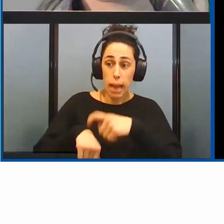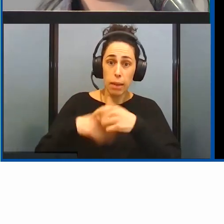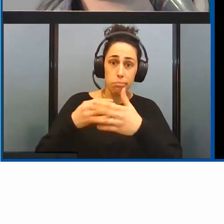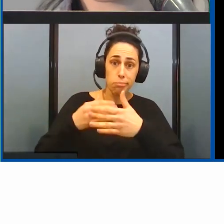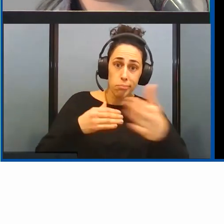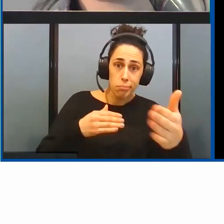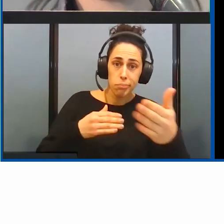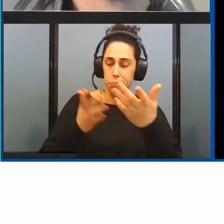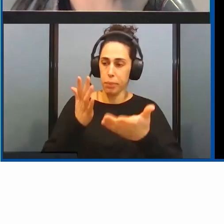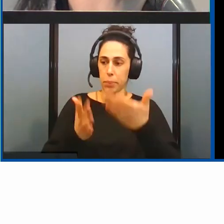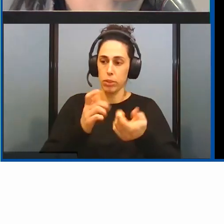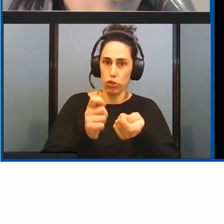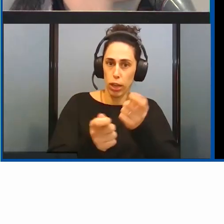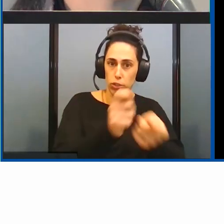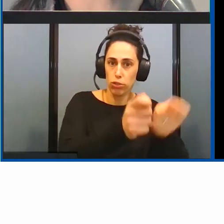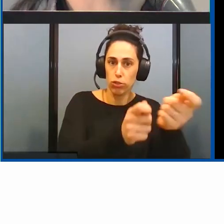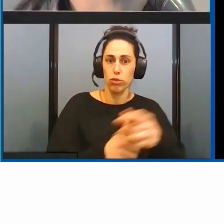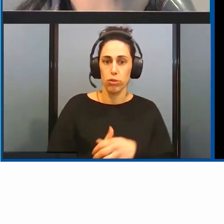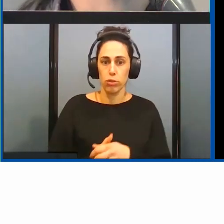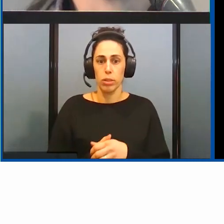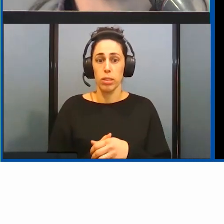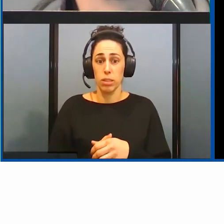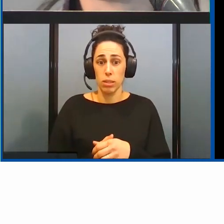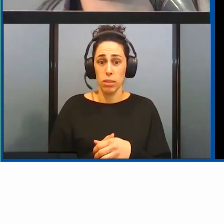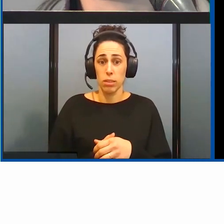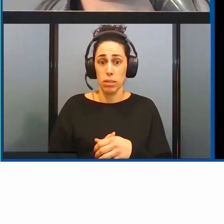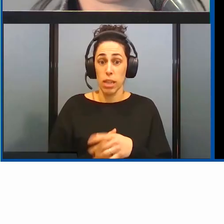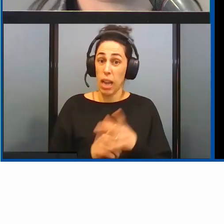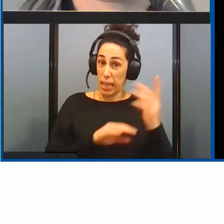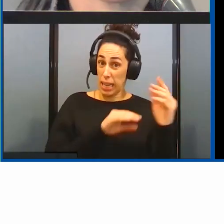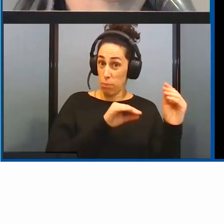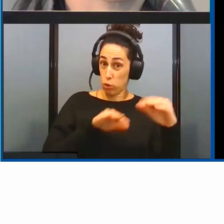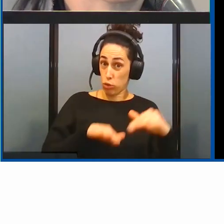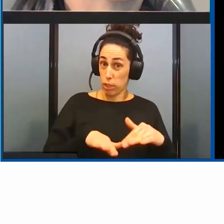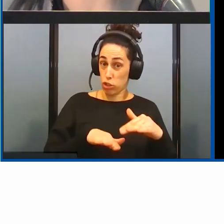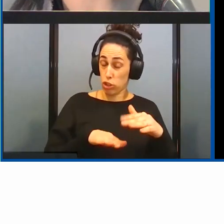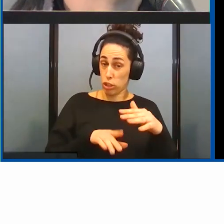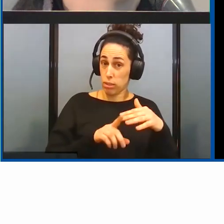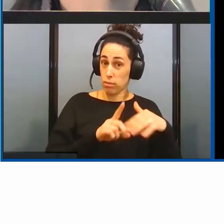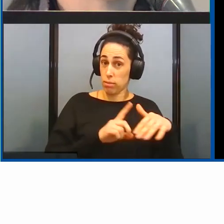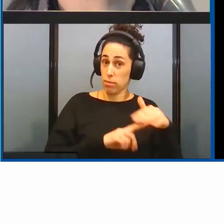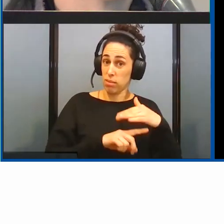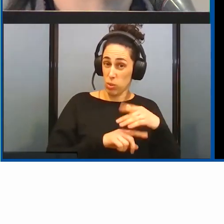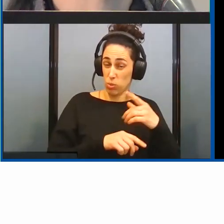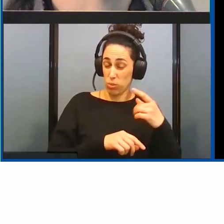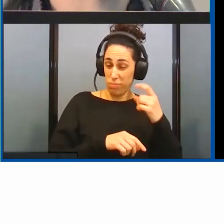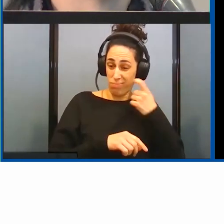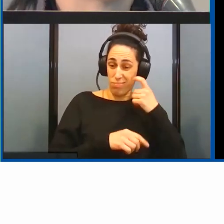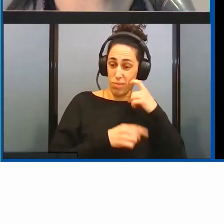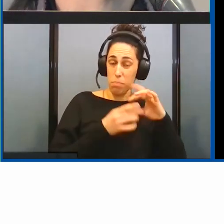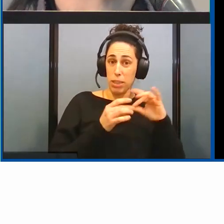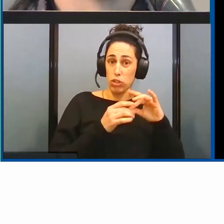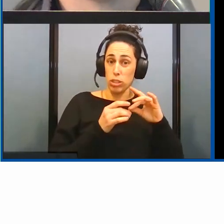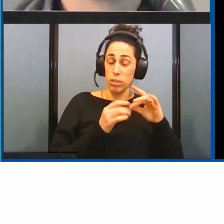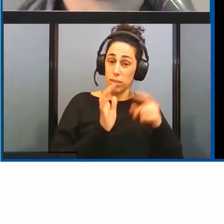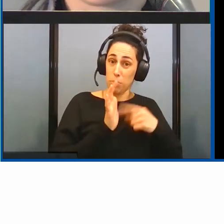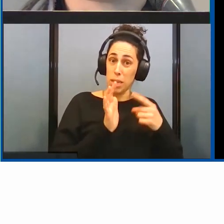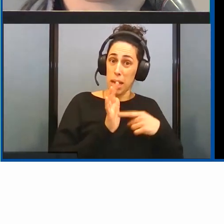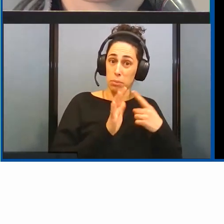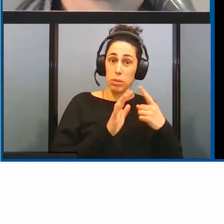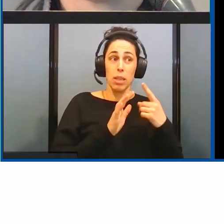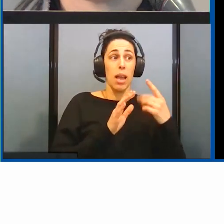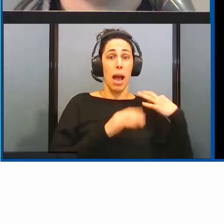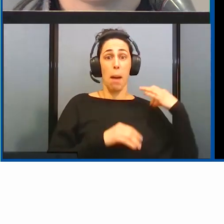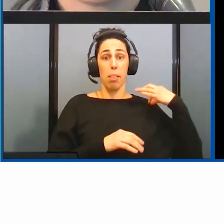in particular, we talked about years. It takes years and years and years to get an application through the system. So if you imagine that a 15-year-old puts in